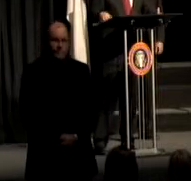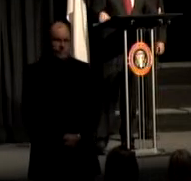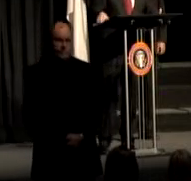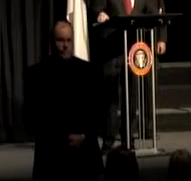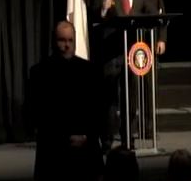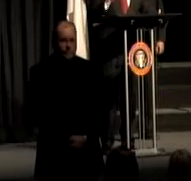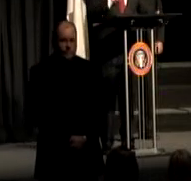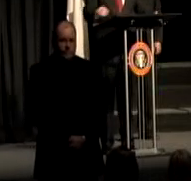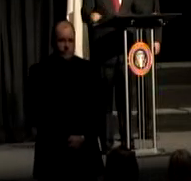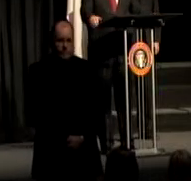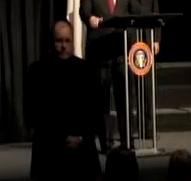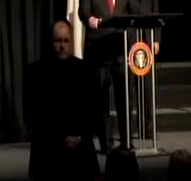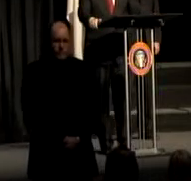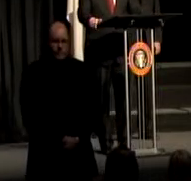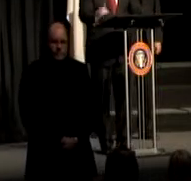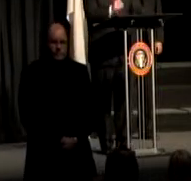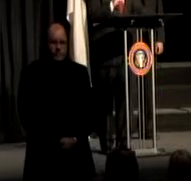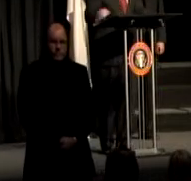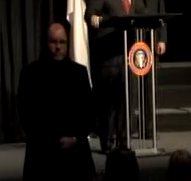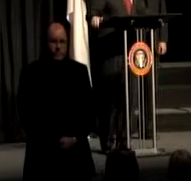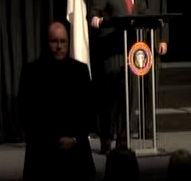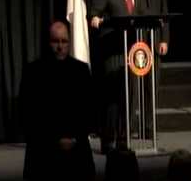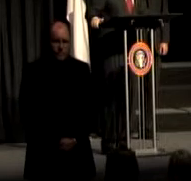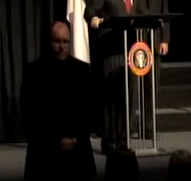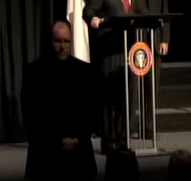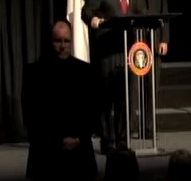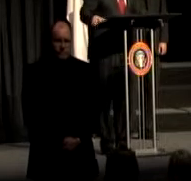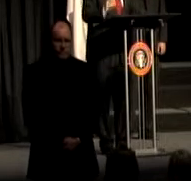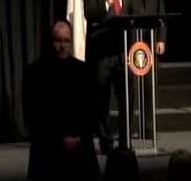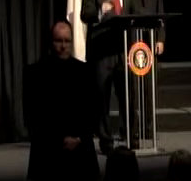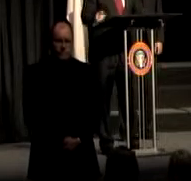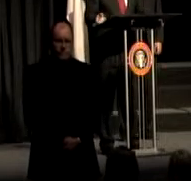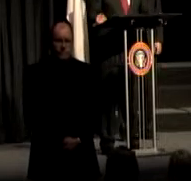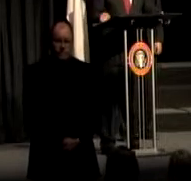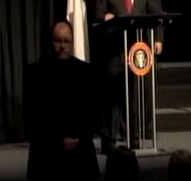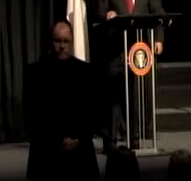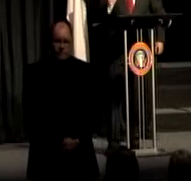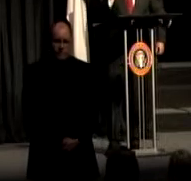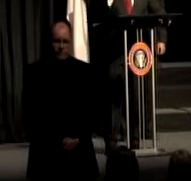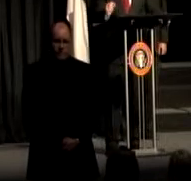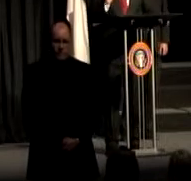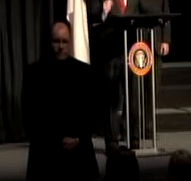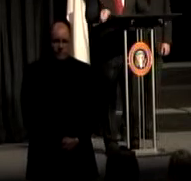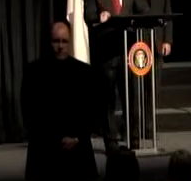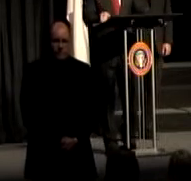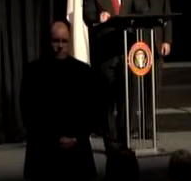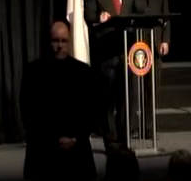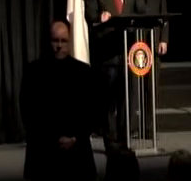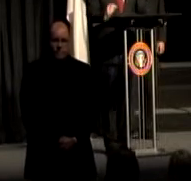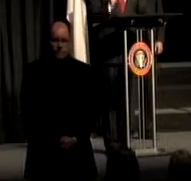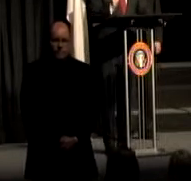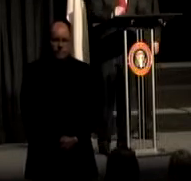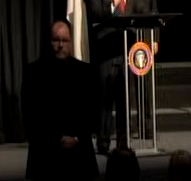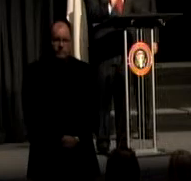there's times in a speech where things have to be said that I think is very important and I want to say this I truly believe